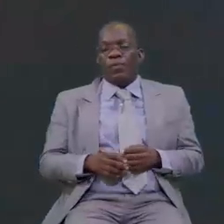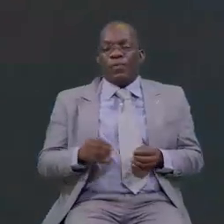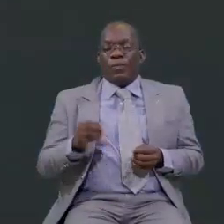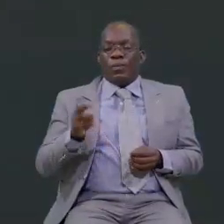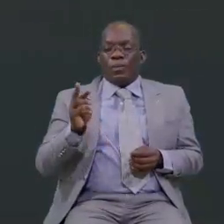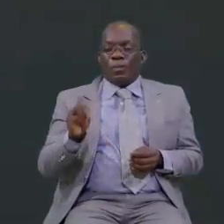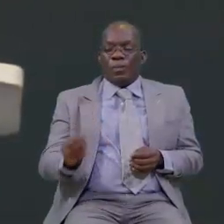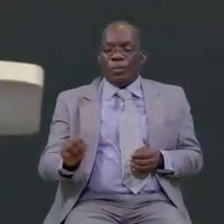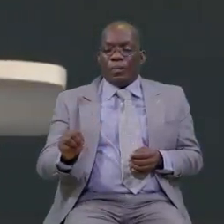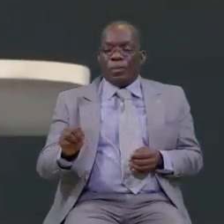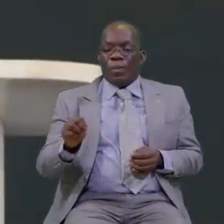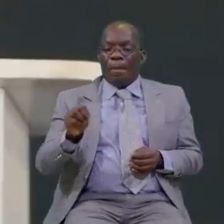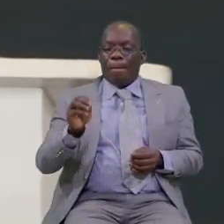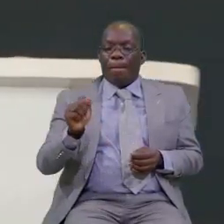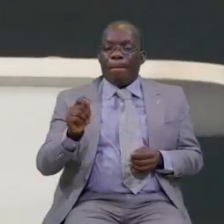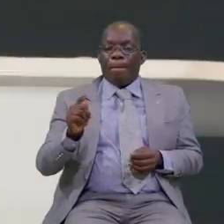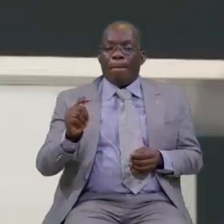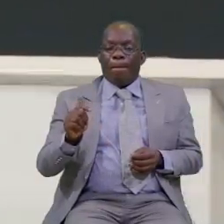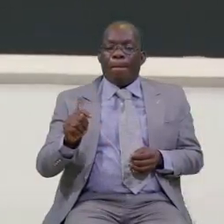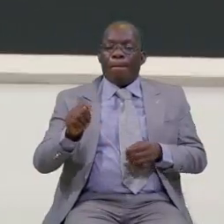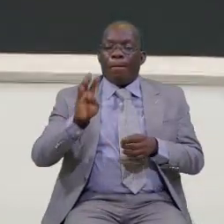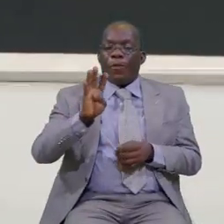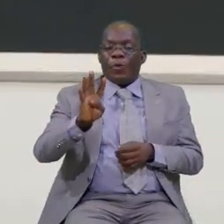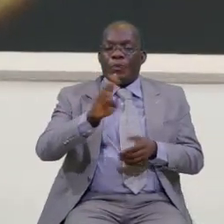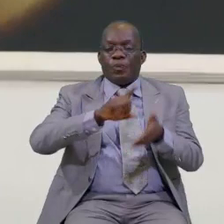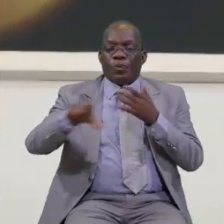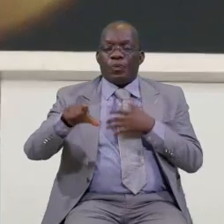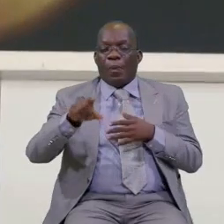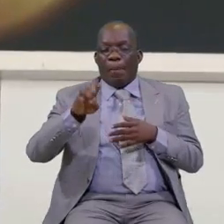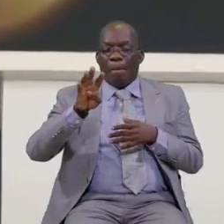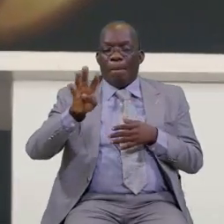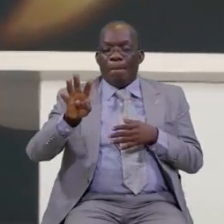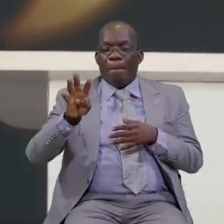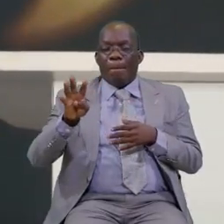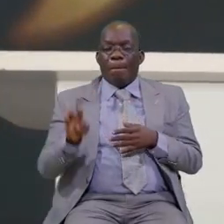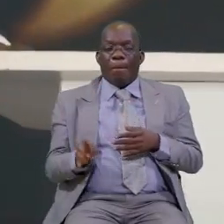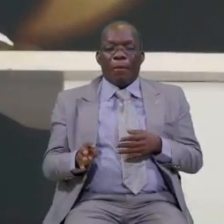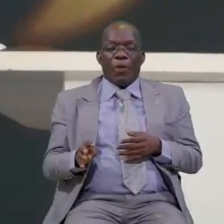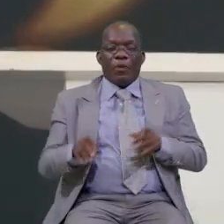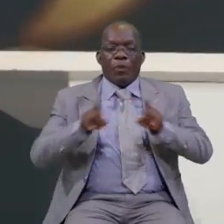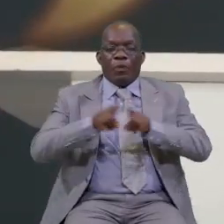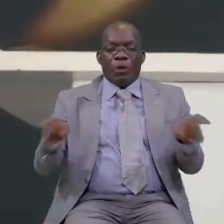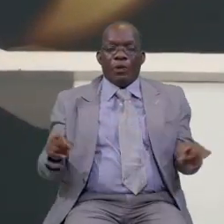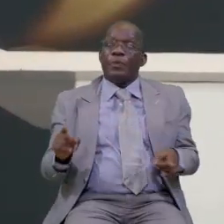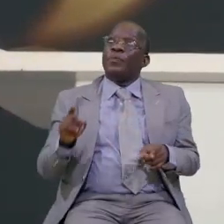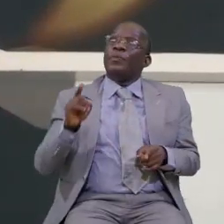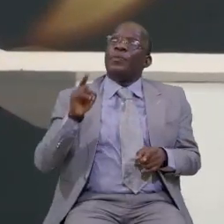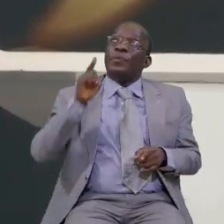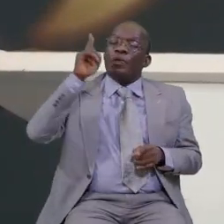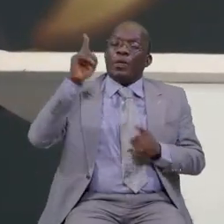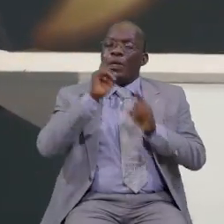4. In Matthew chapter 4, reading from verse 4, but he answered and